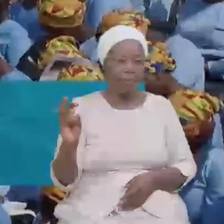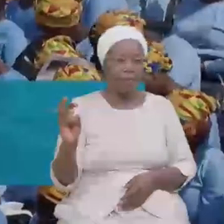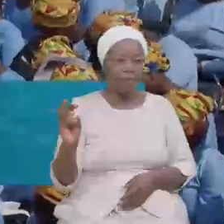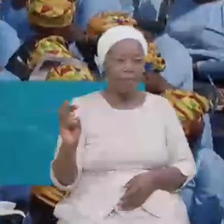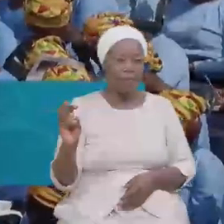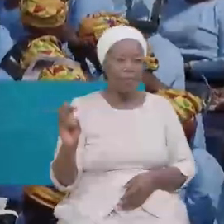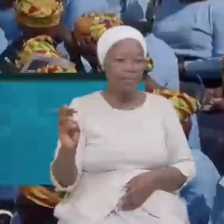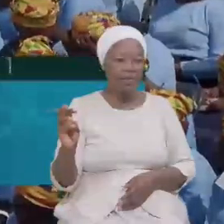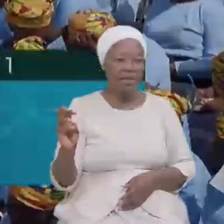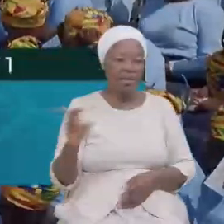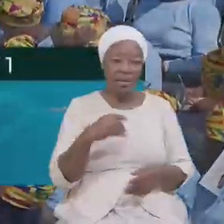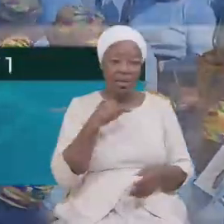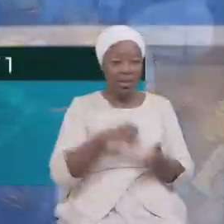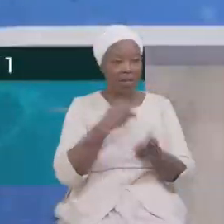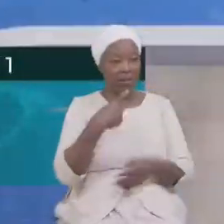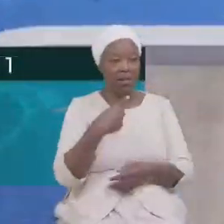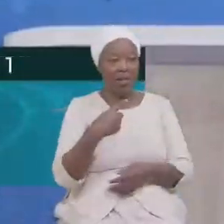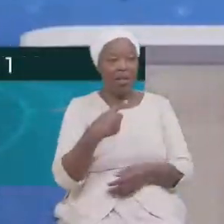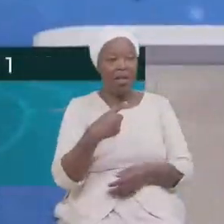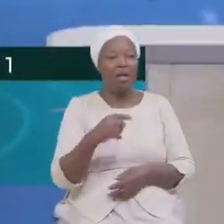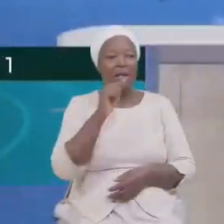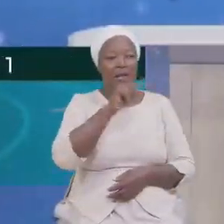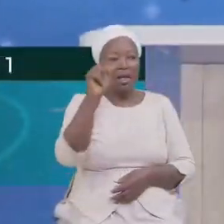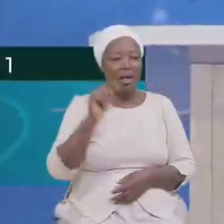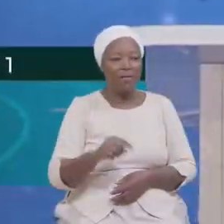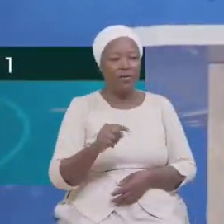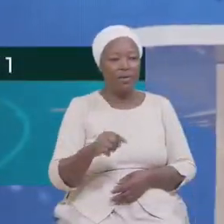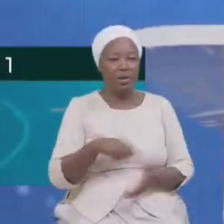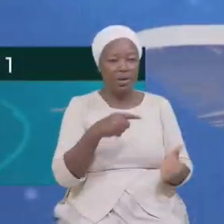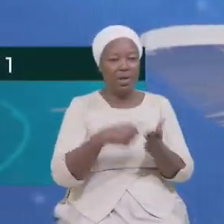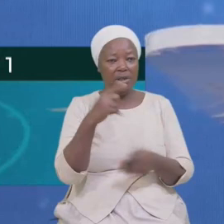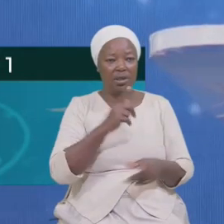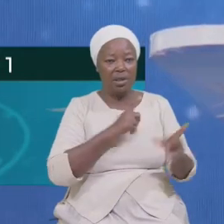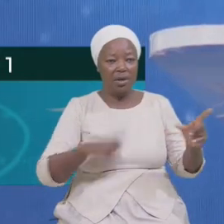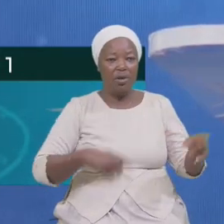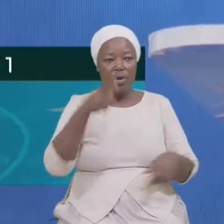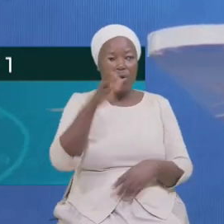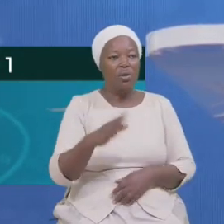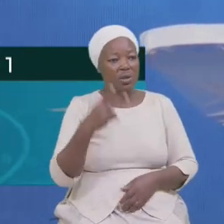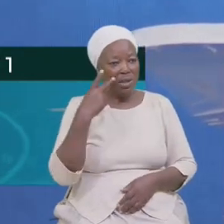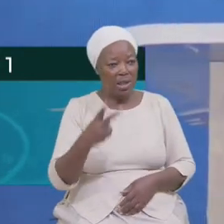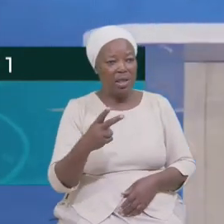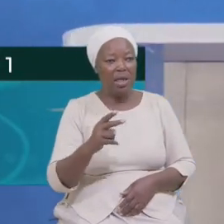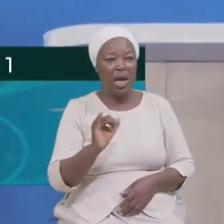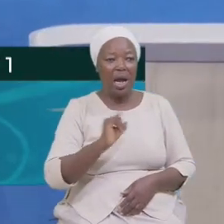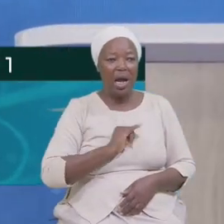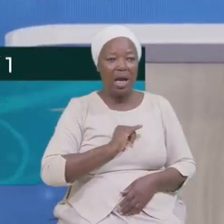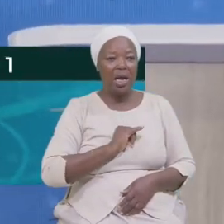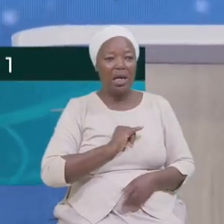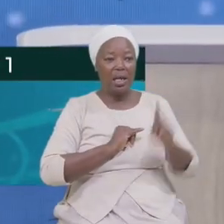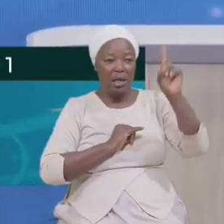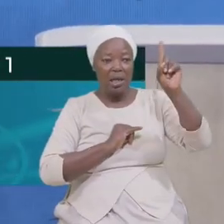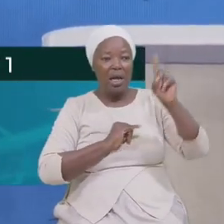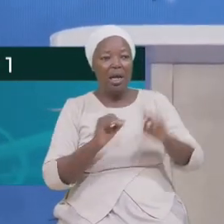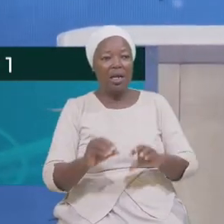16. It says in verse 16, therefore thus says the Lord God, behold, I lay in Zion